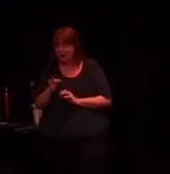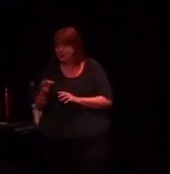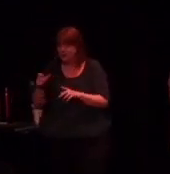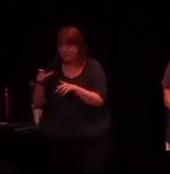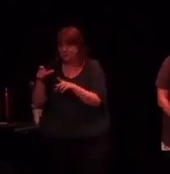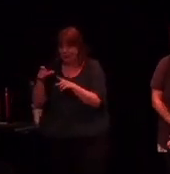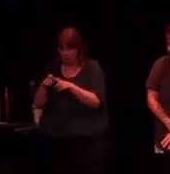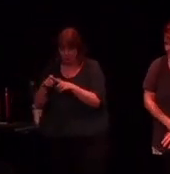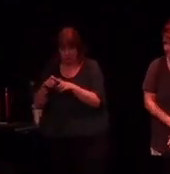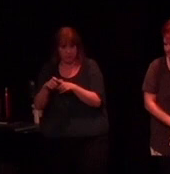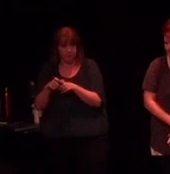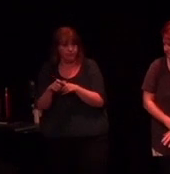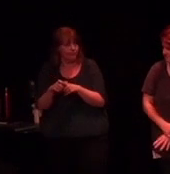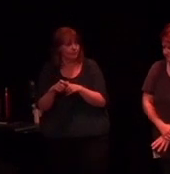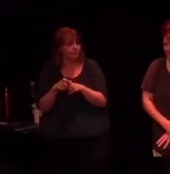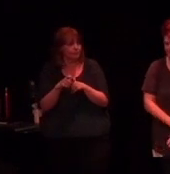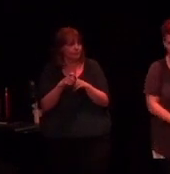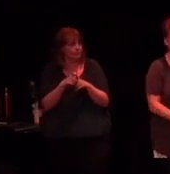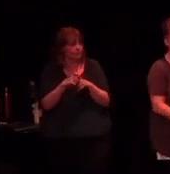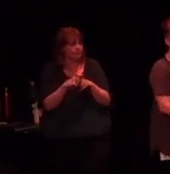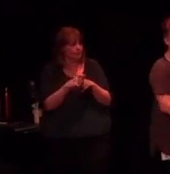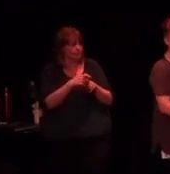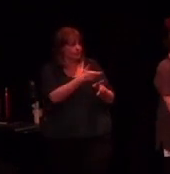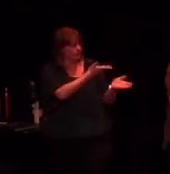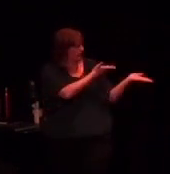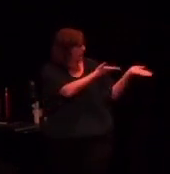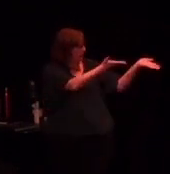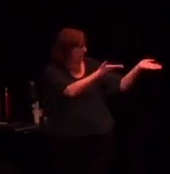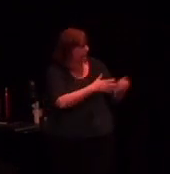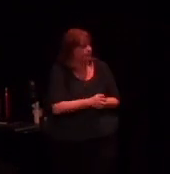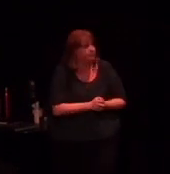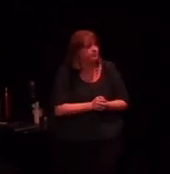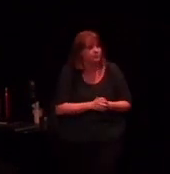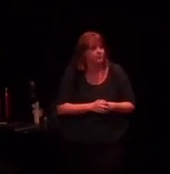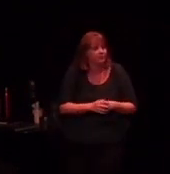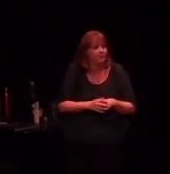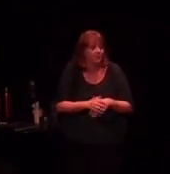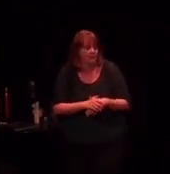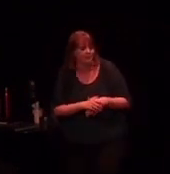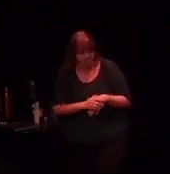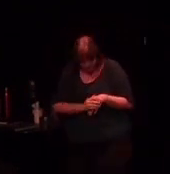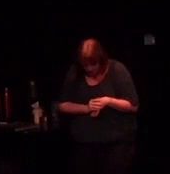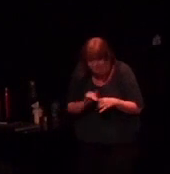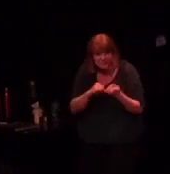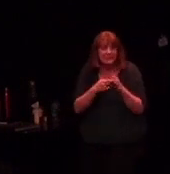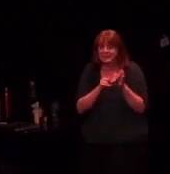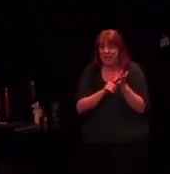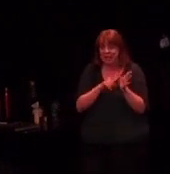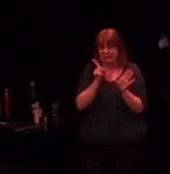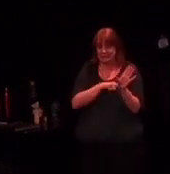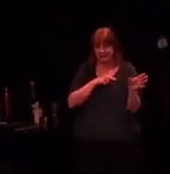Jay, come back onto the stage. Jay, do you want to take a seat and start it?